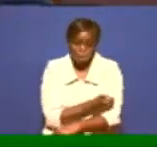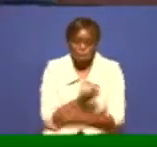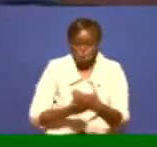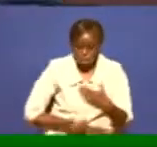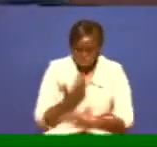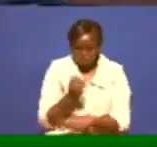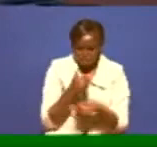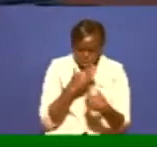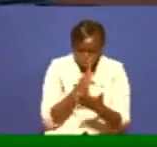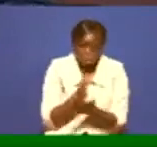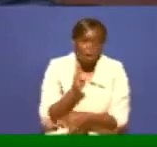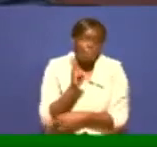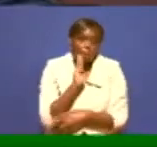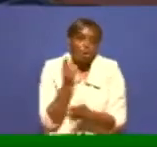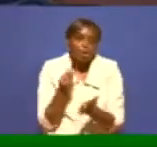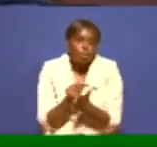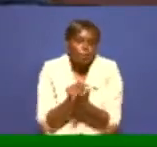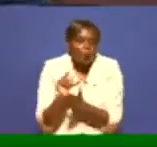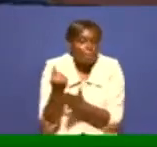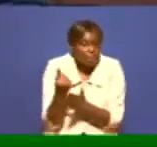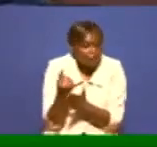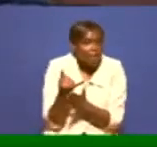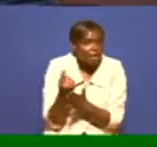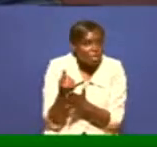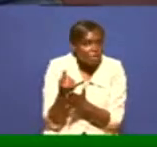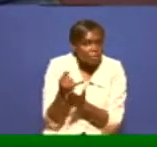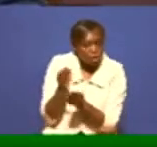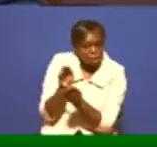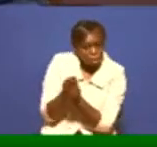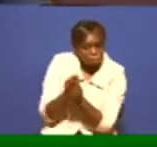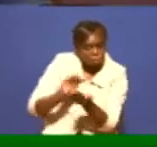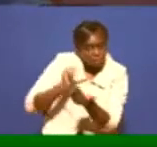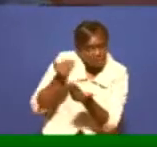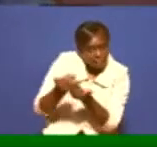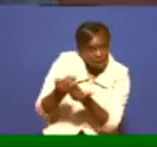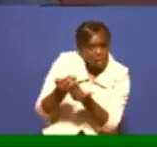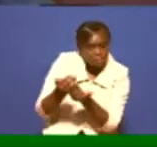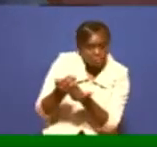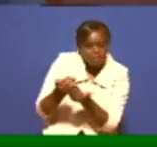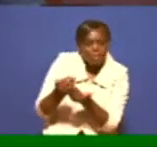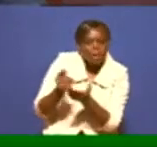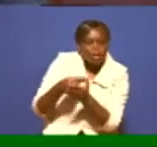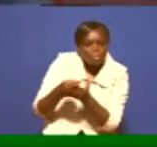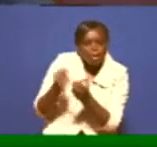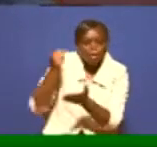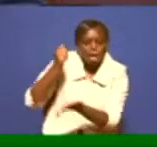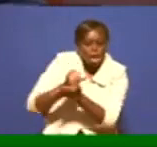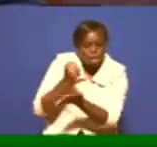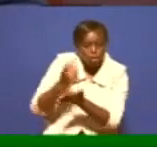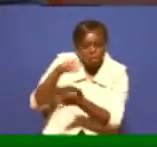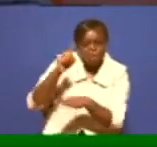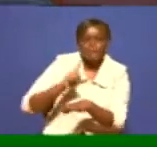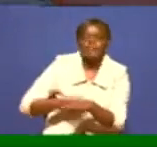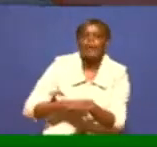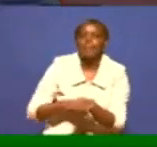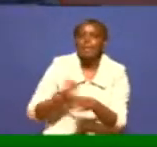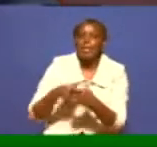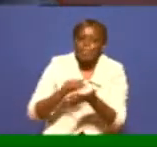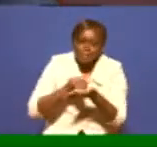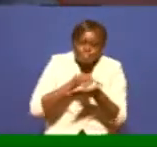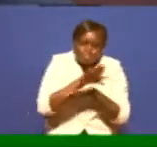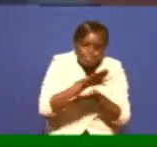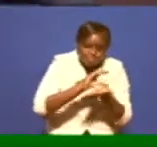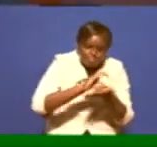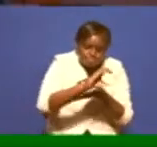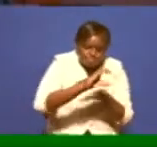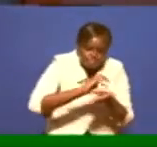the money borrowed, first of all, gets to our consolidated fund for purposes of audit at the right time. And then you can disperse the loan from